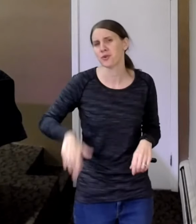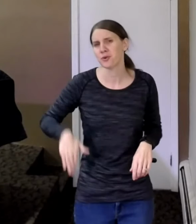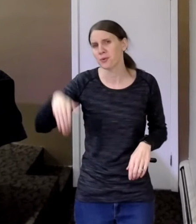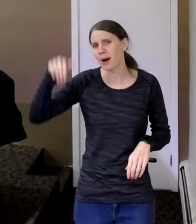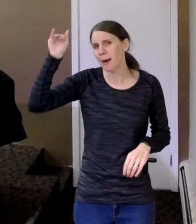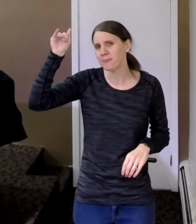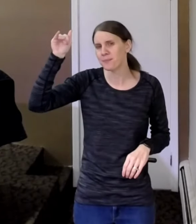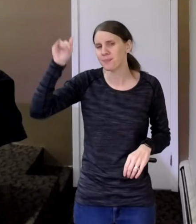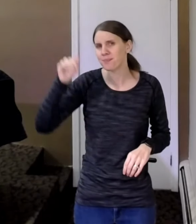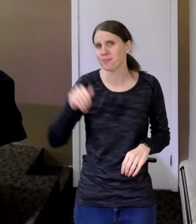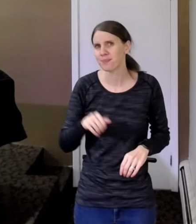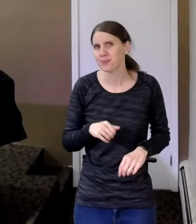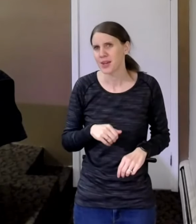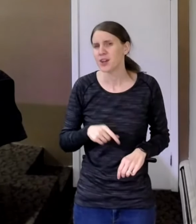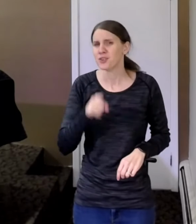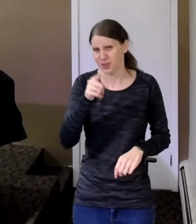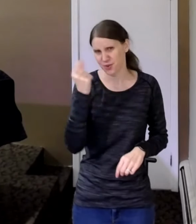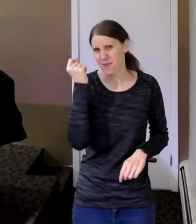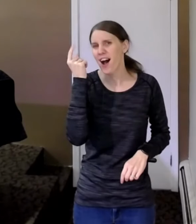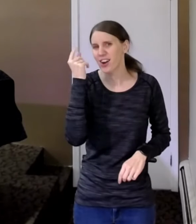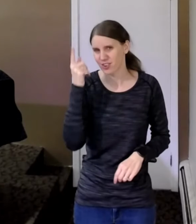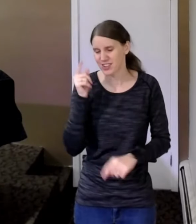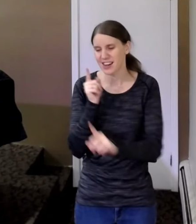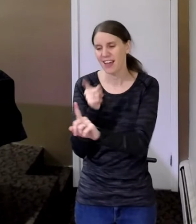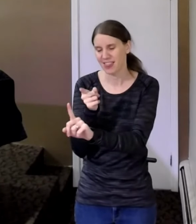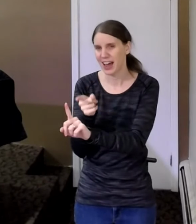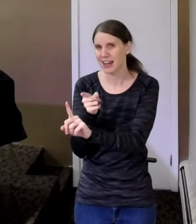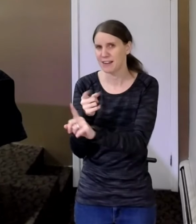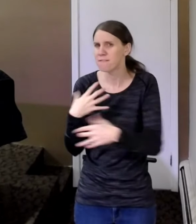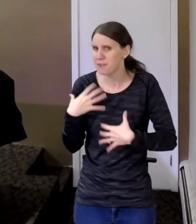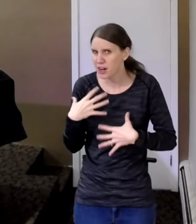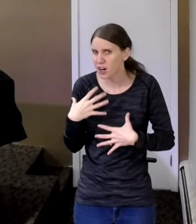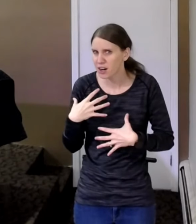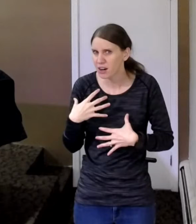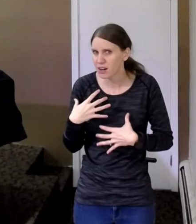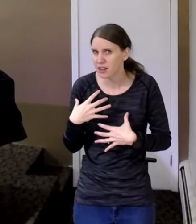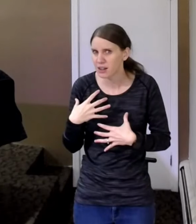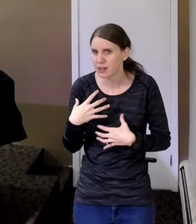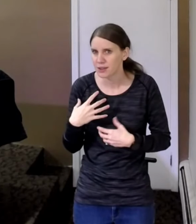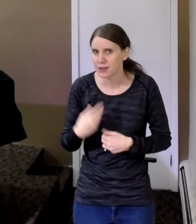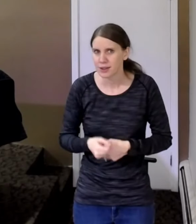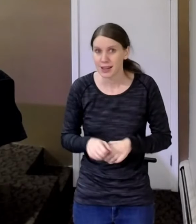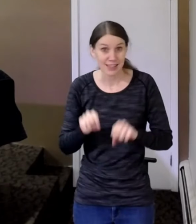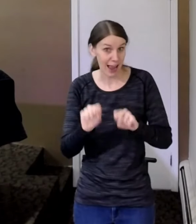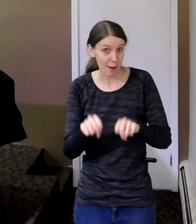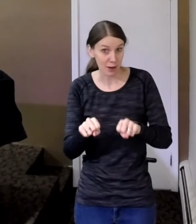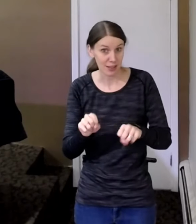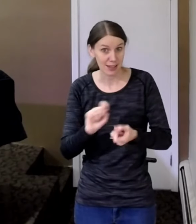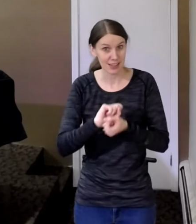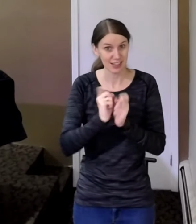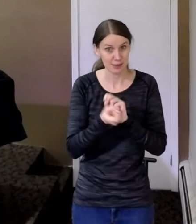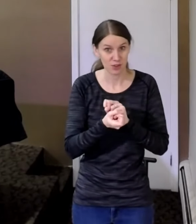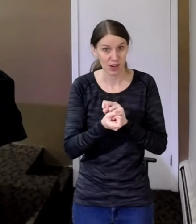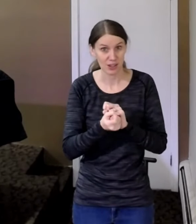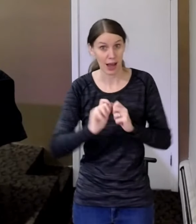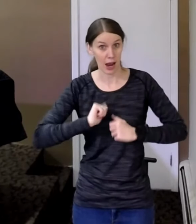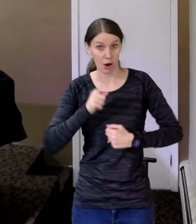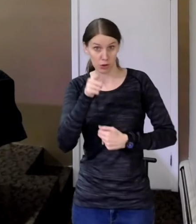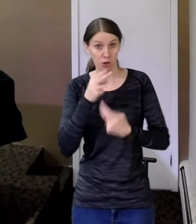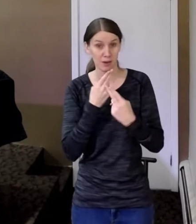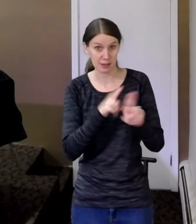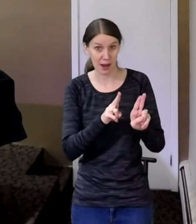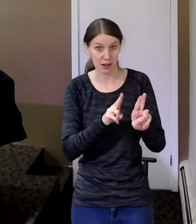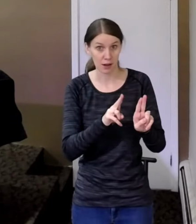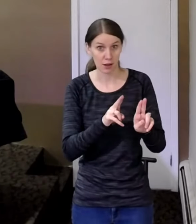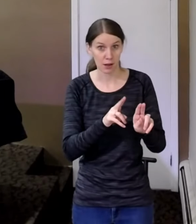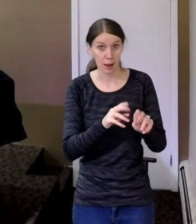up, as you came to understand what it was, you were able to change your response from that of